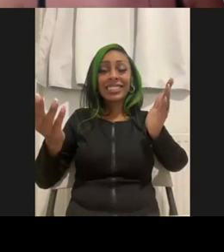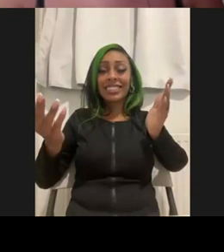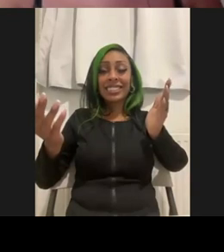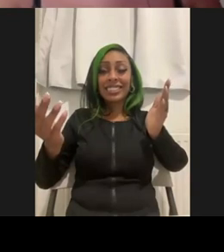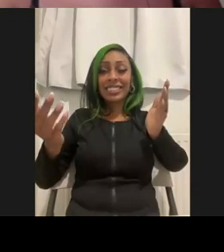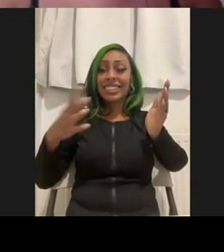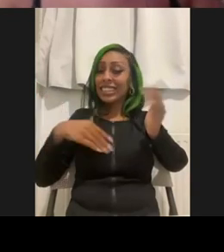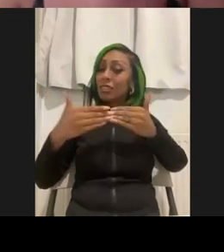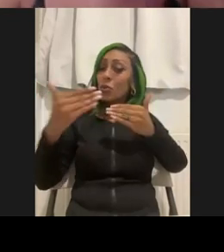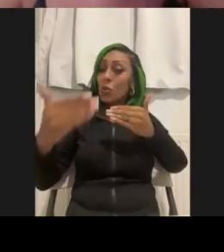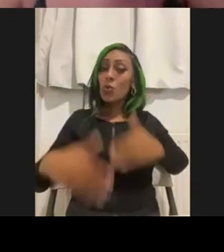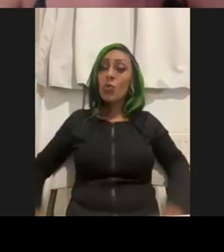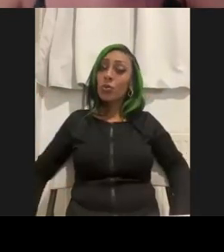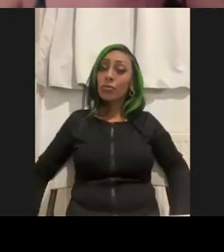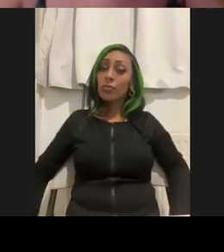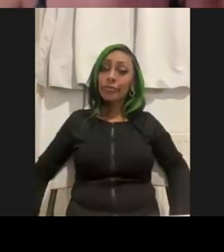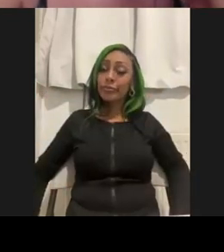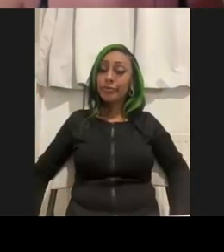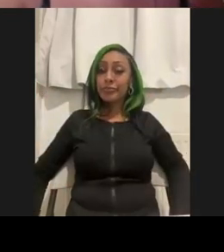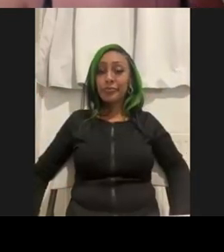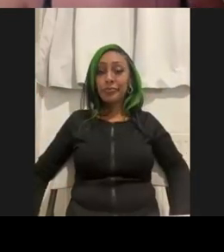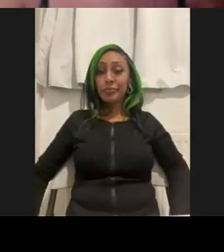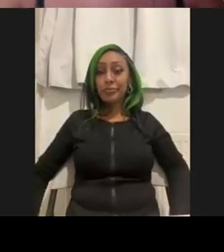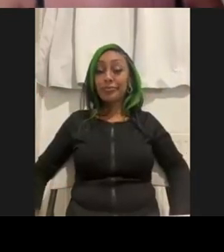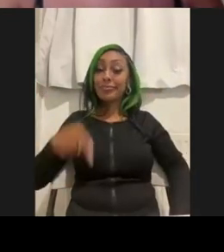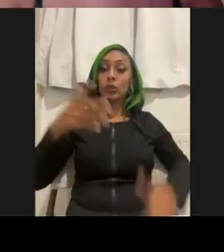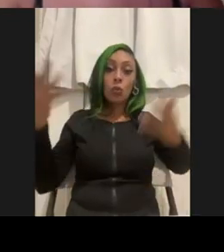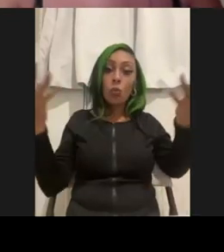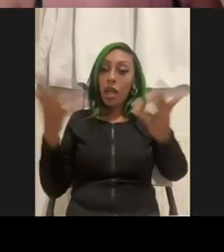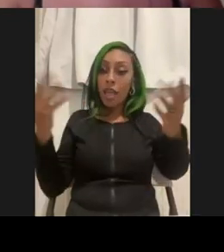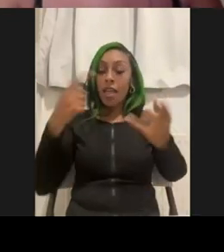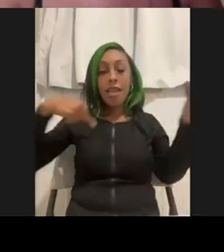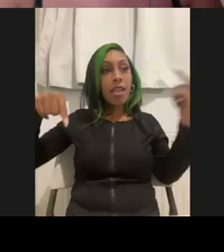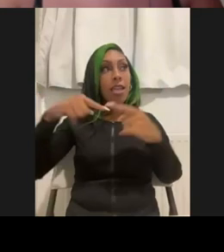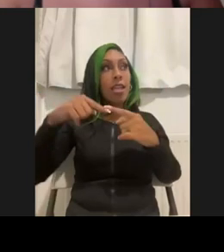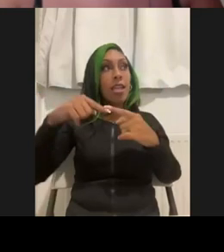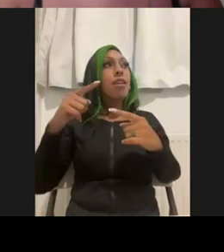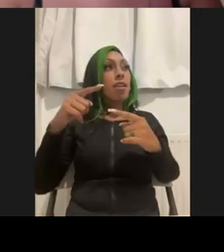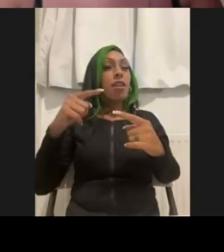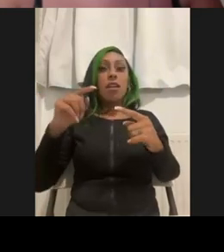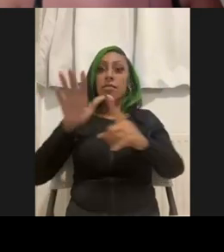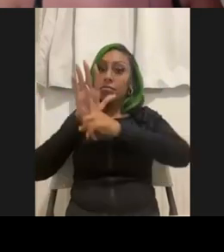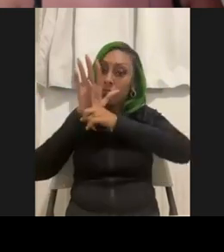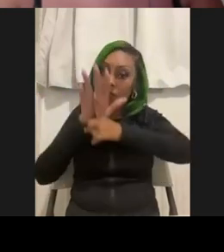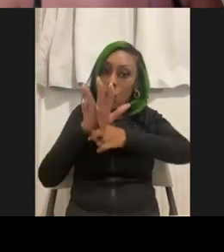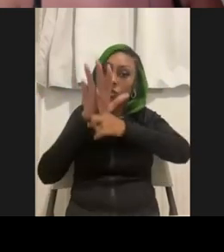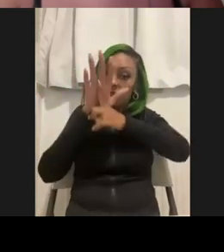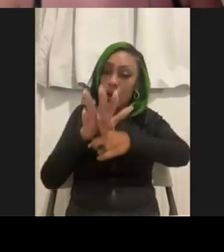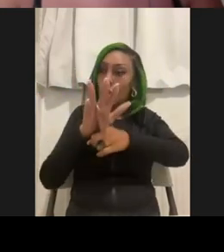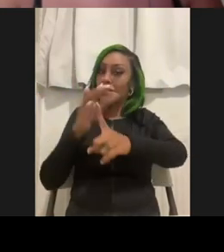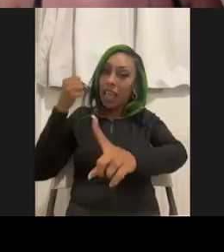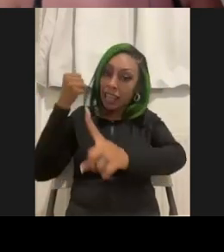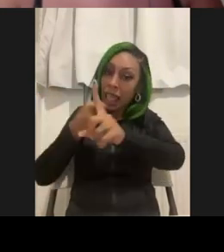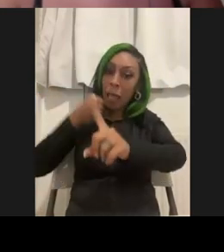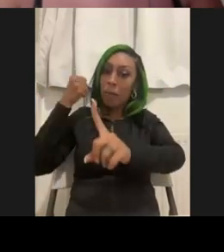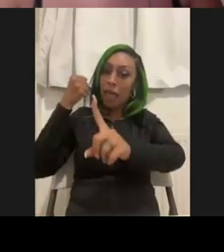problem. And I think this is where we have to be, you know, really kind of quite forceful, and where a lot of campaigning